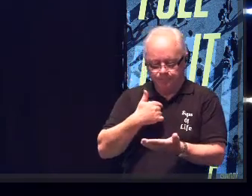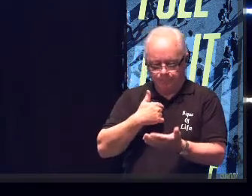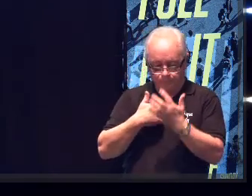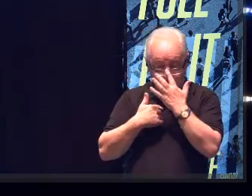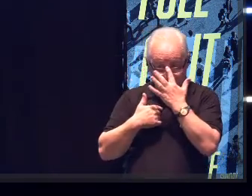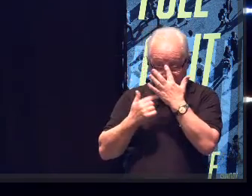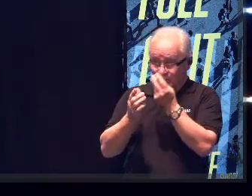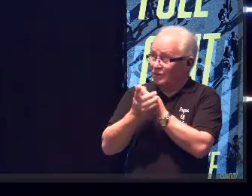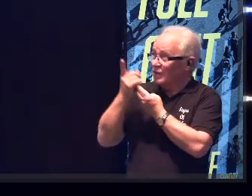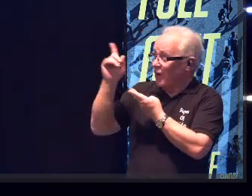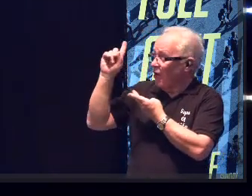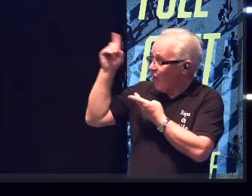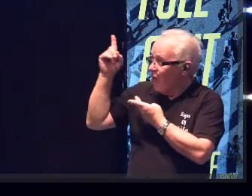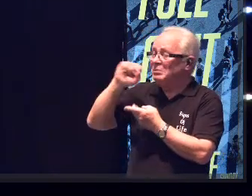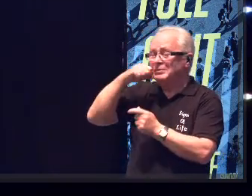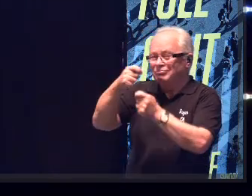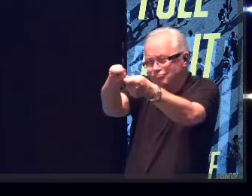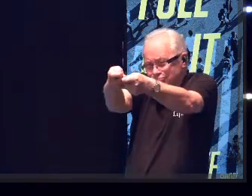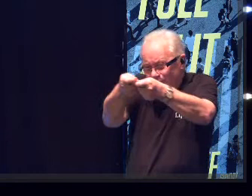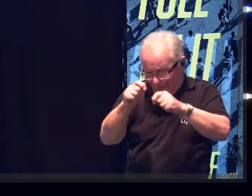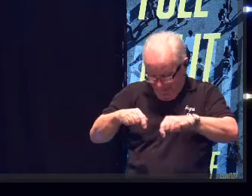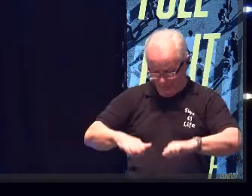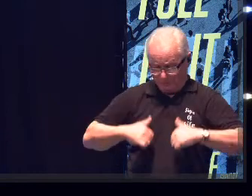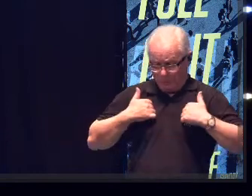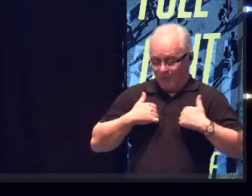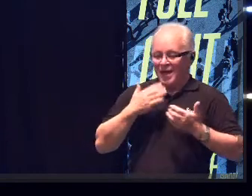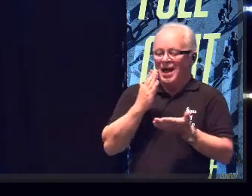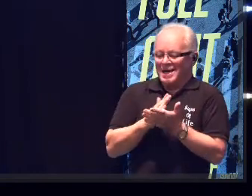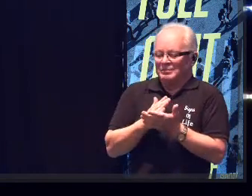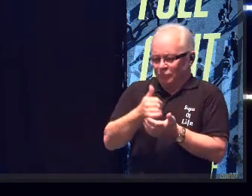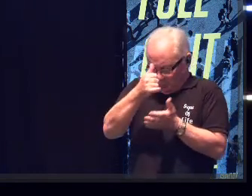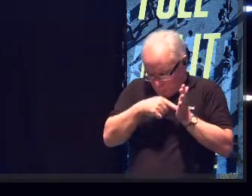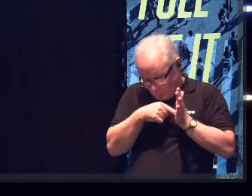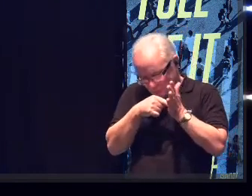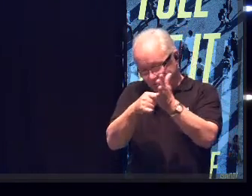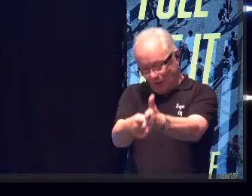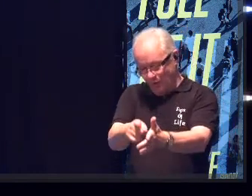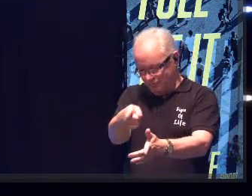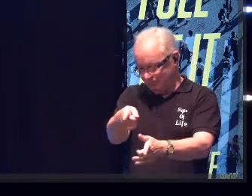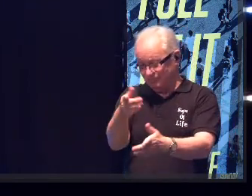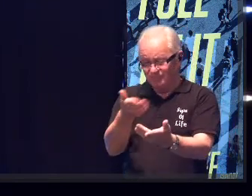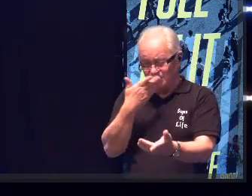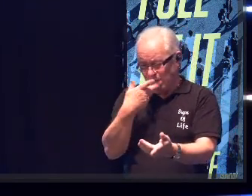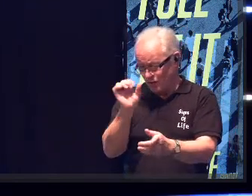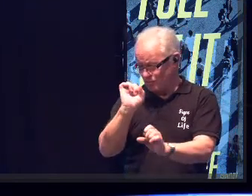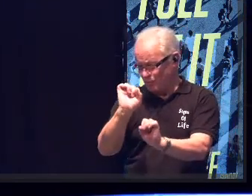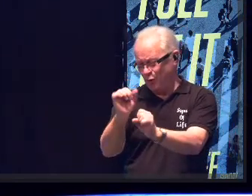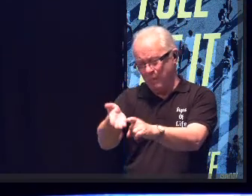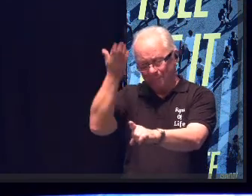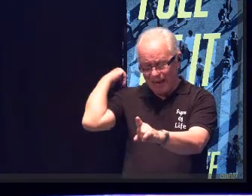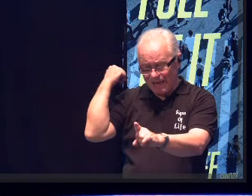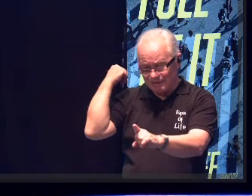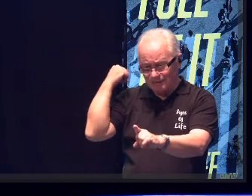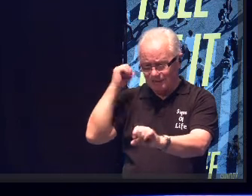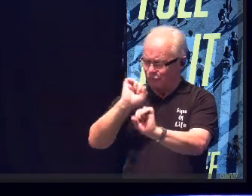God maybe has brought you here this morning to reaffirm to you that your past, if you're saved, your past, your